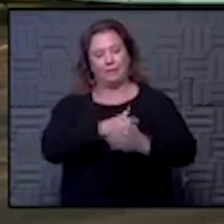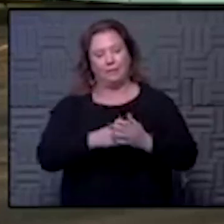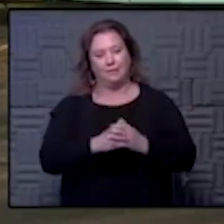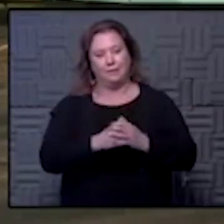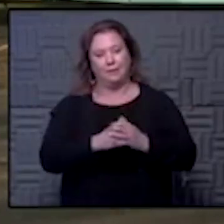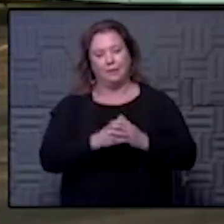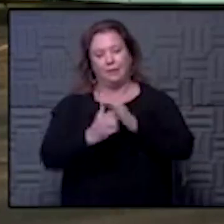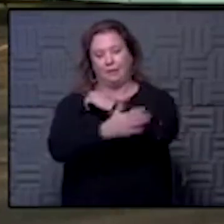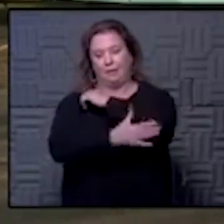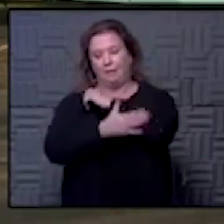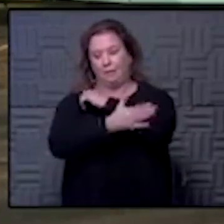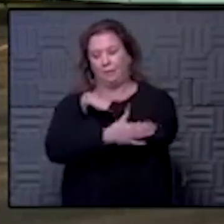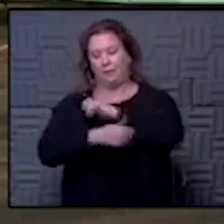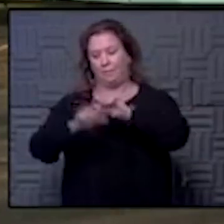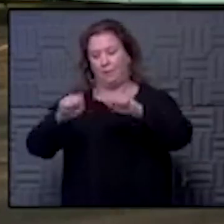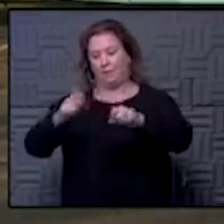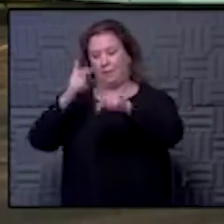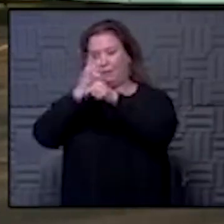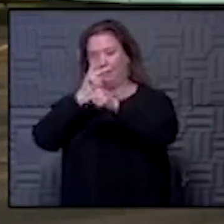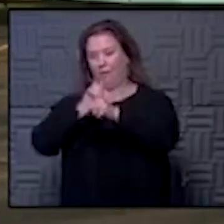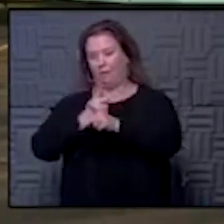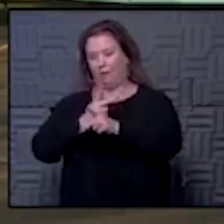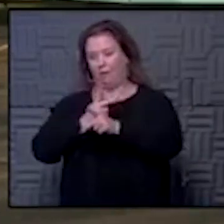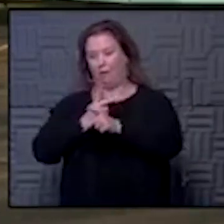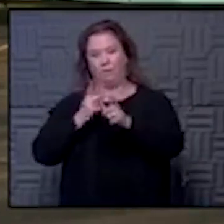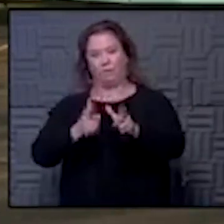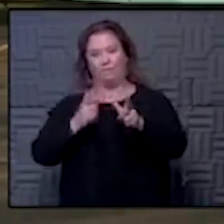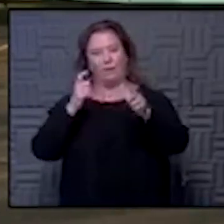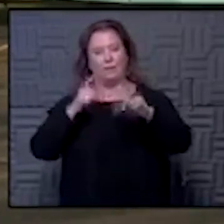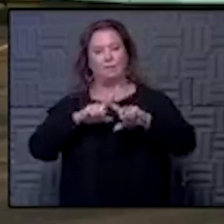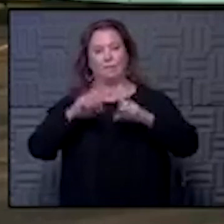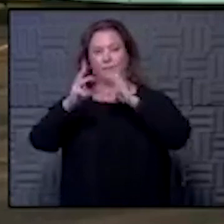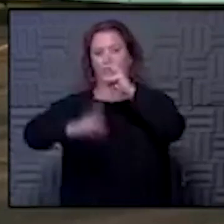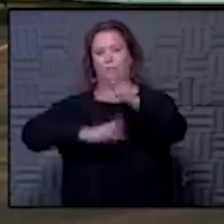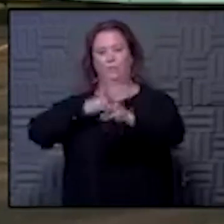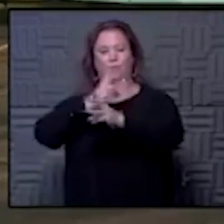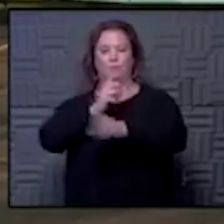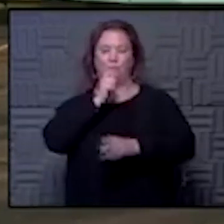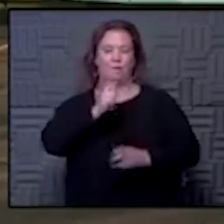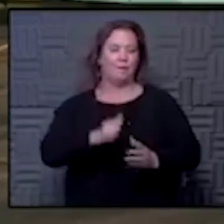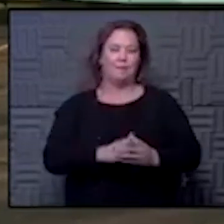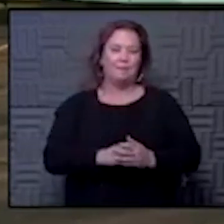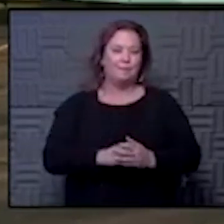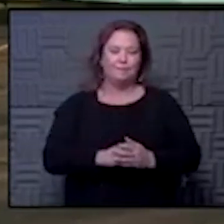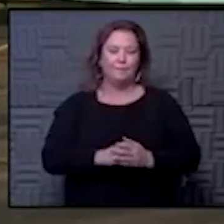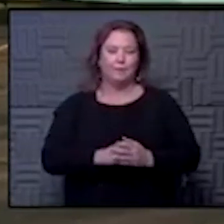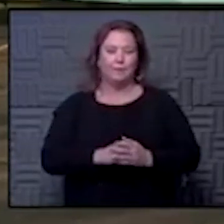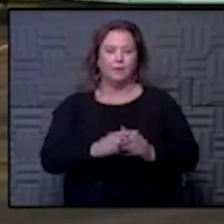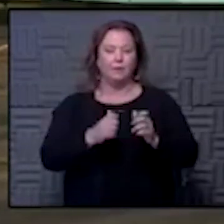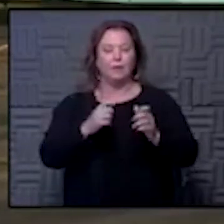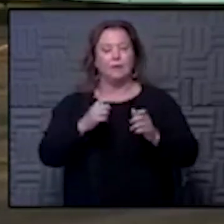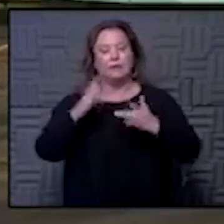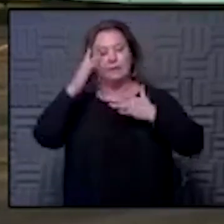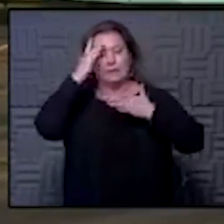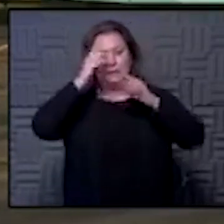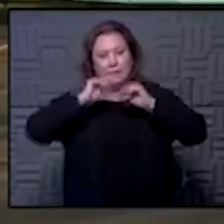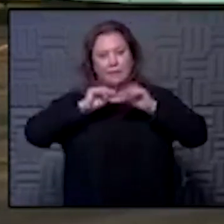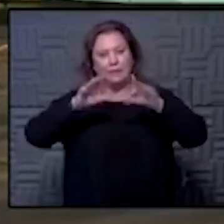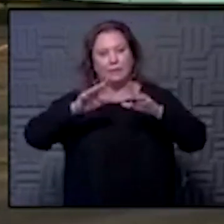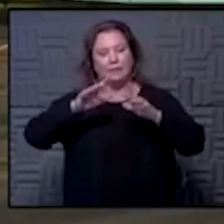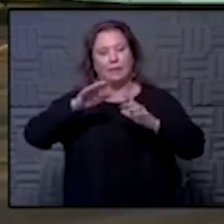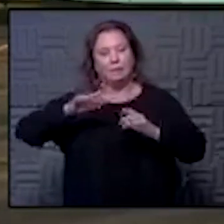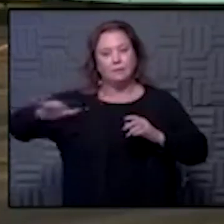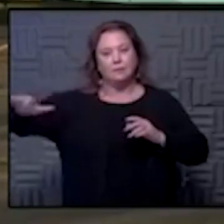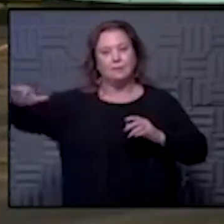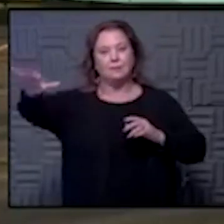the country might be able to figure out how to do this quickly and fast, but the world will not. And as long as the disease continues to circulate